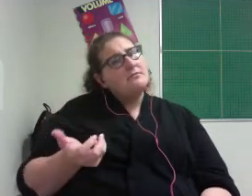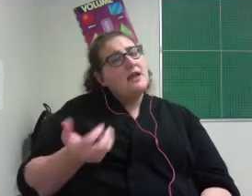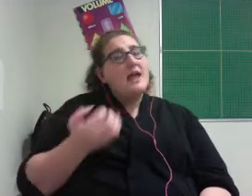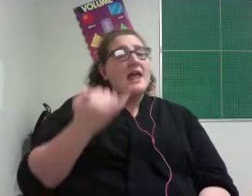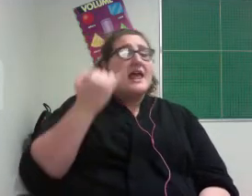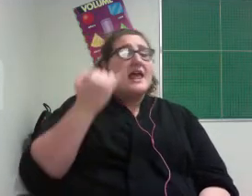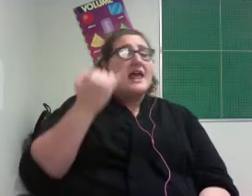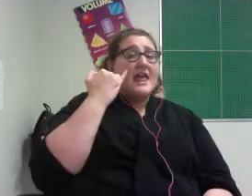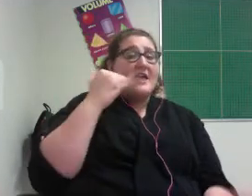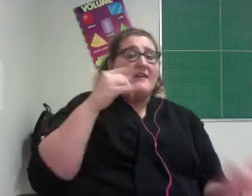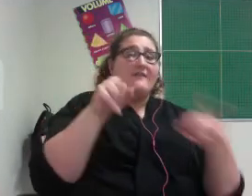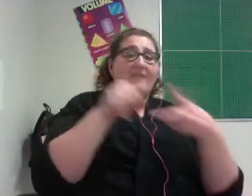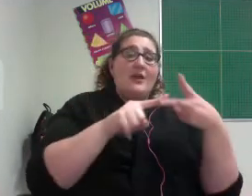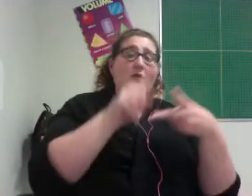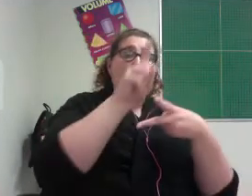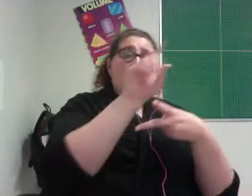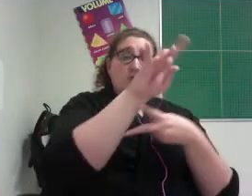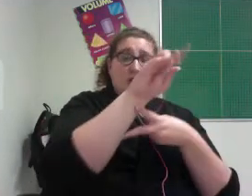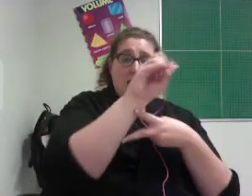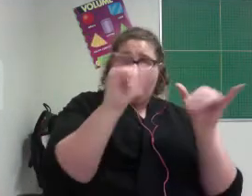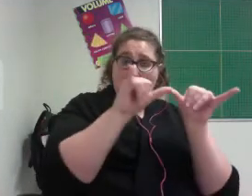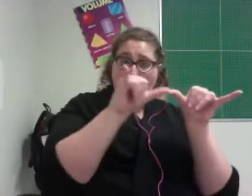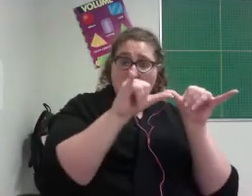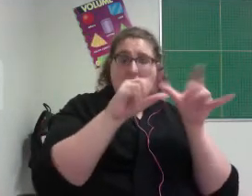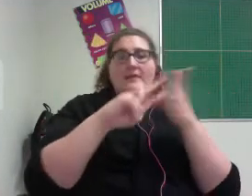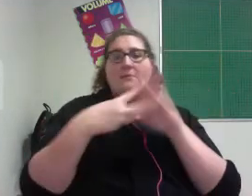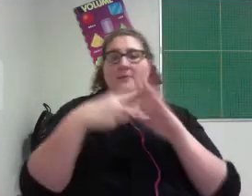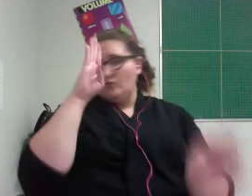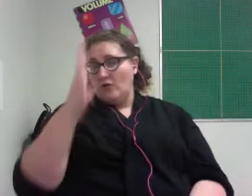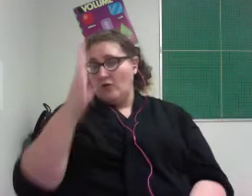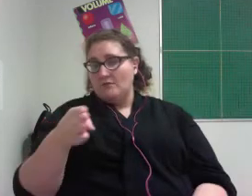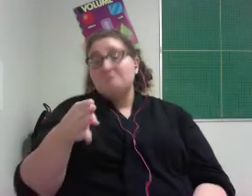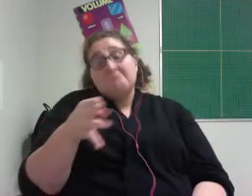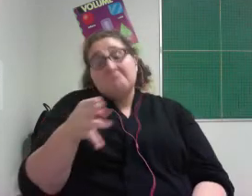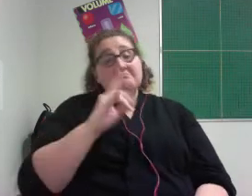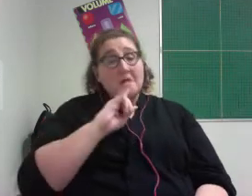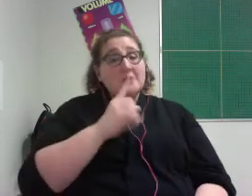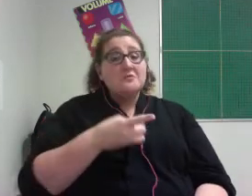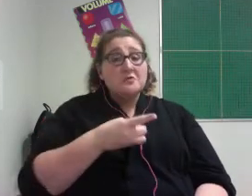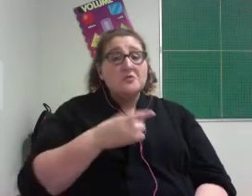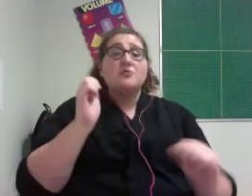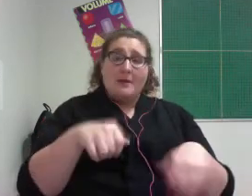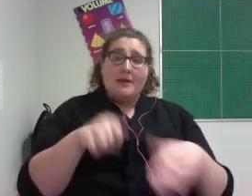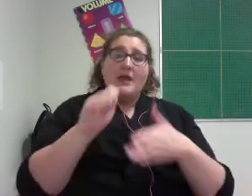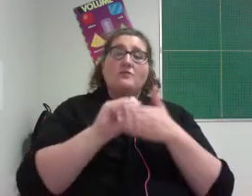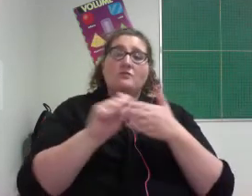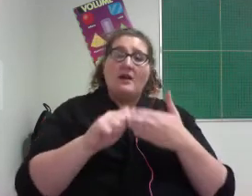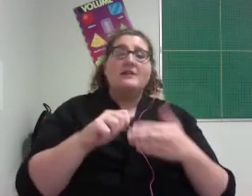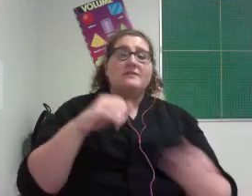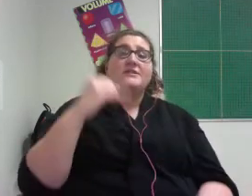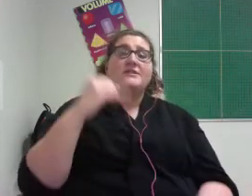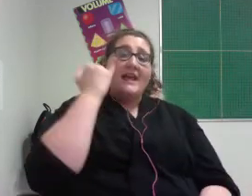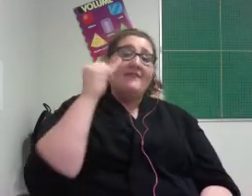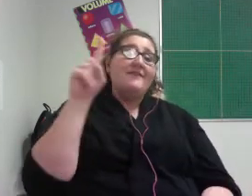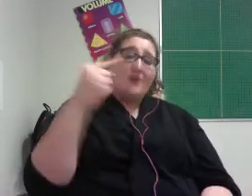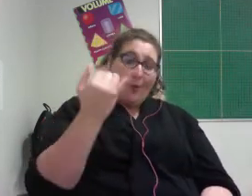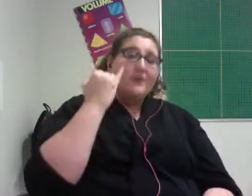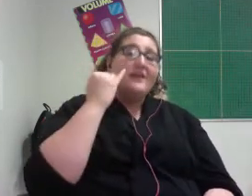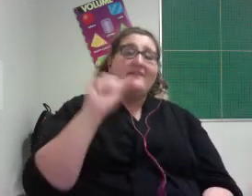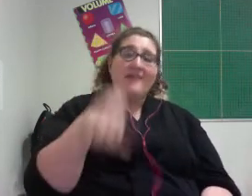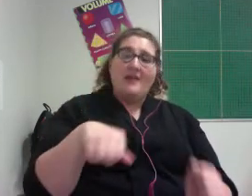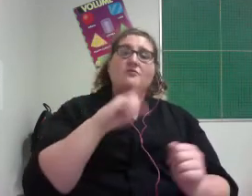angle. That's also true. So we can write this as a true biconditional that says an angle is a straight angle